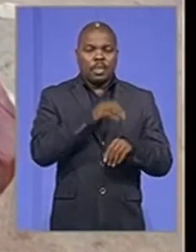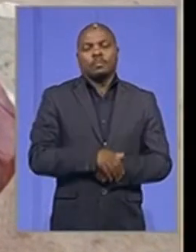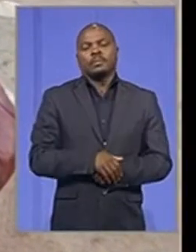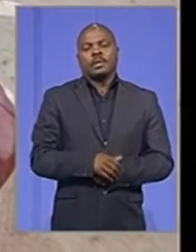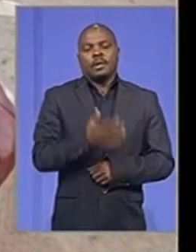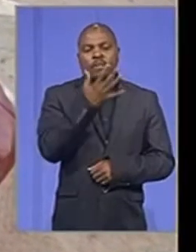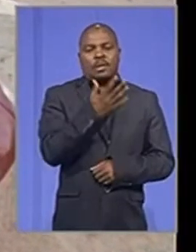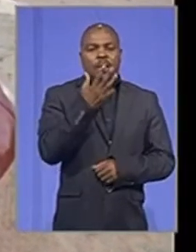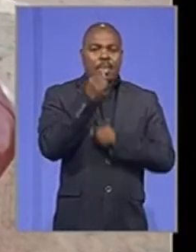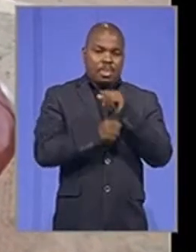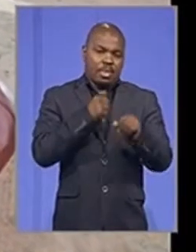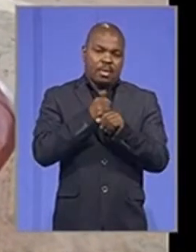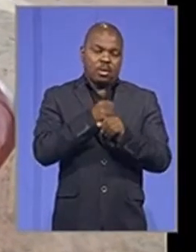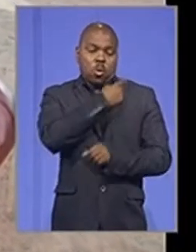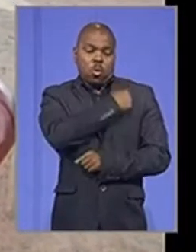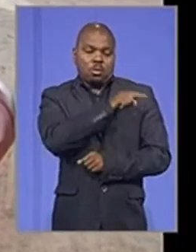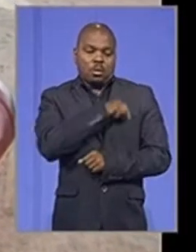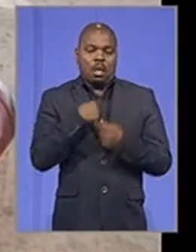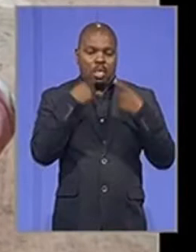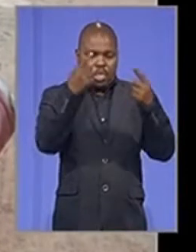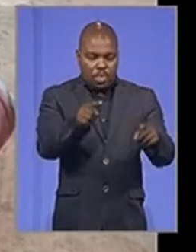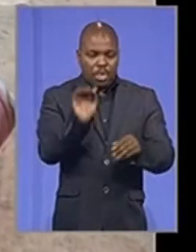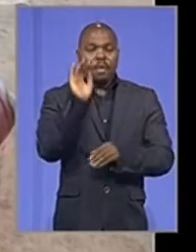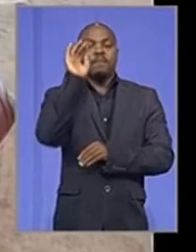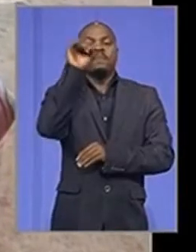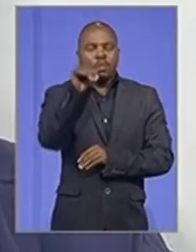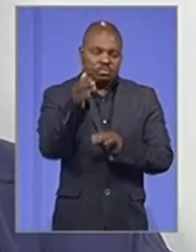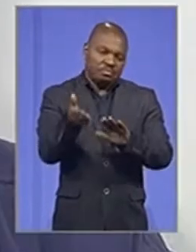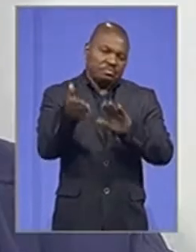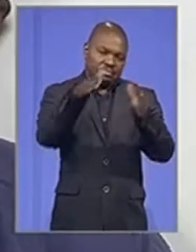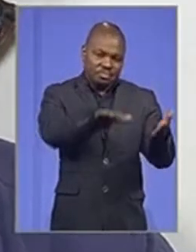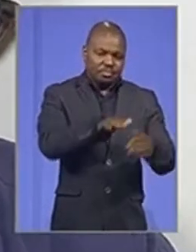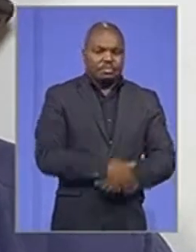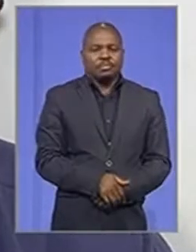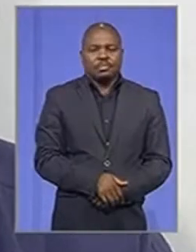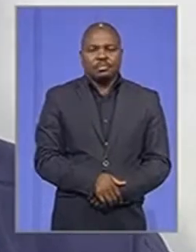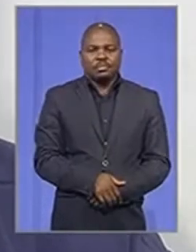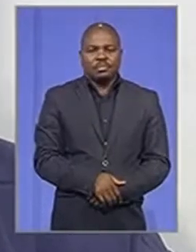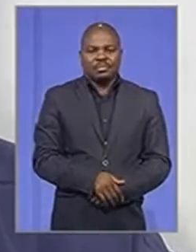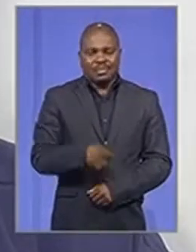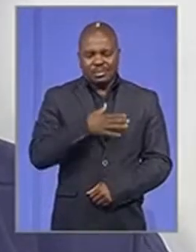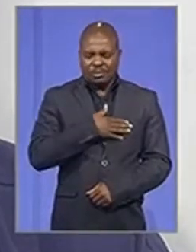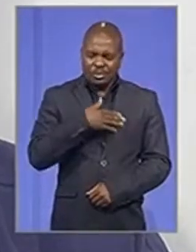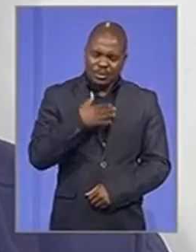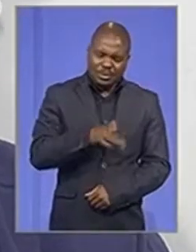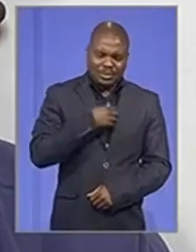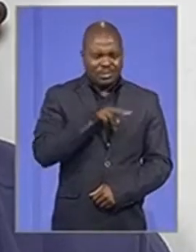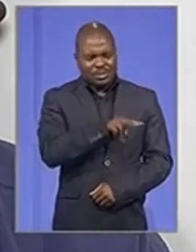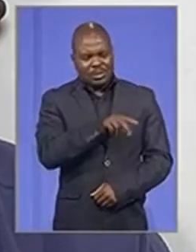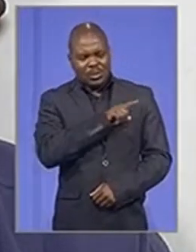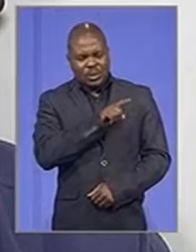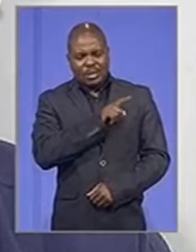o tlhokofaletše bookelong tšatši le latelago. Inhliziyo yami ibuhlungu kabi ngoba lo mntwana bethu nemasemsebenzini papa